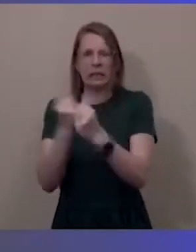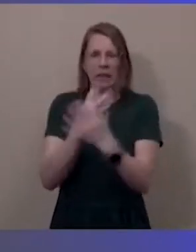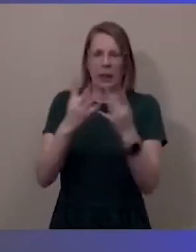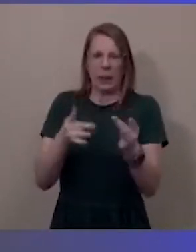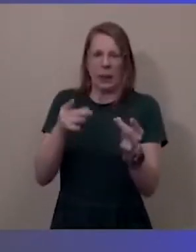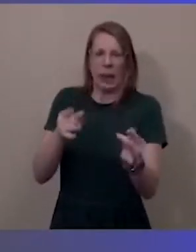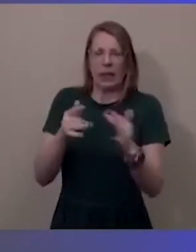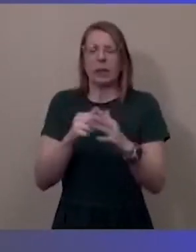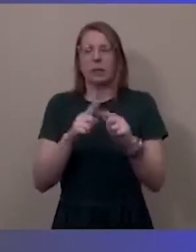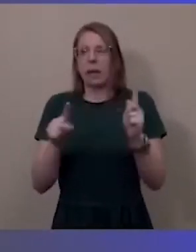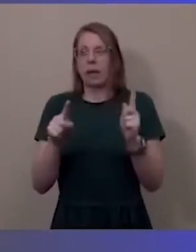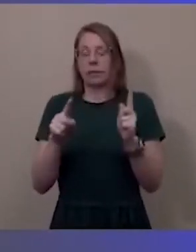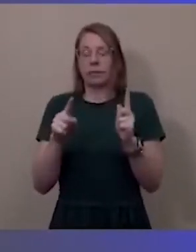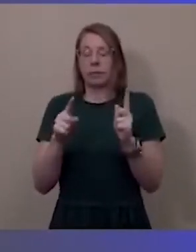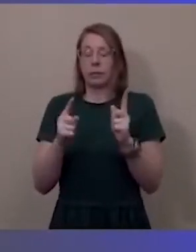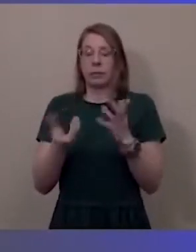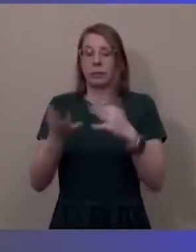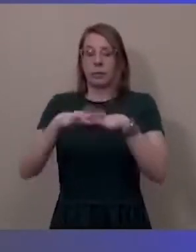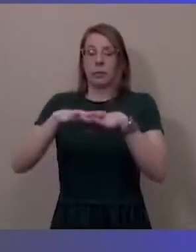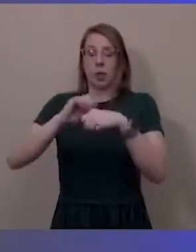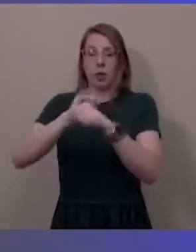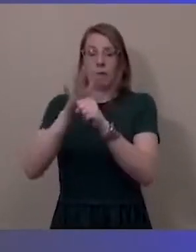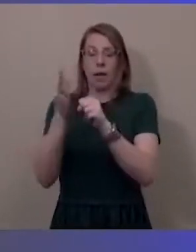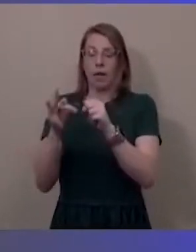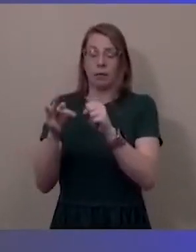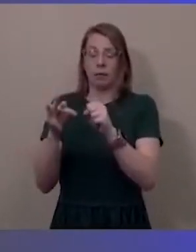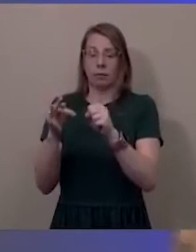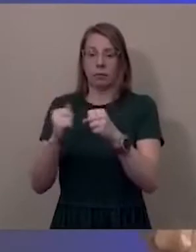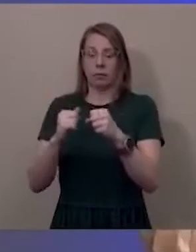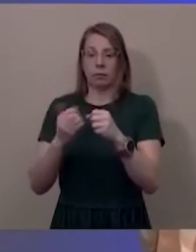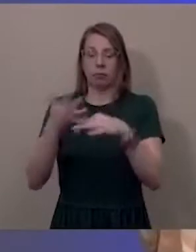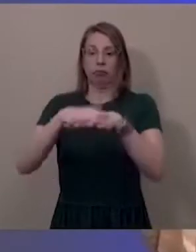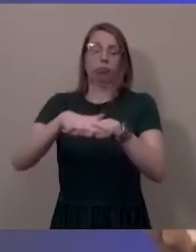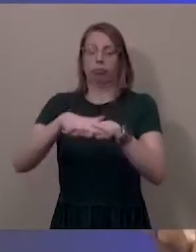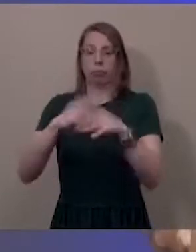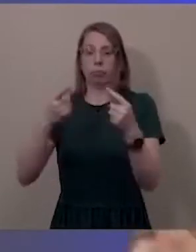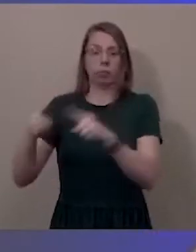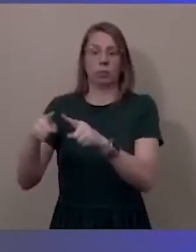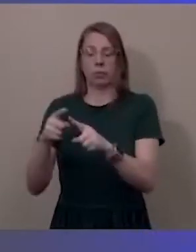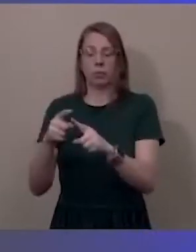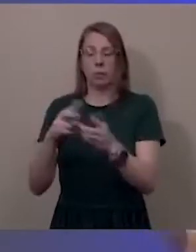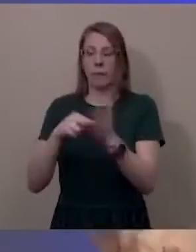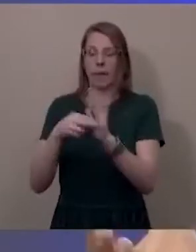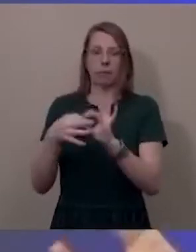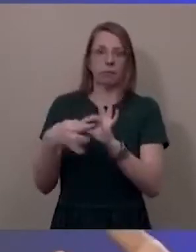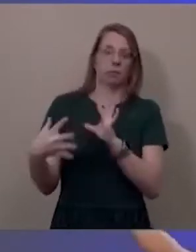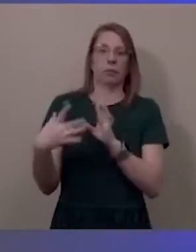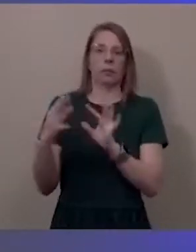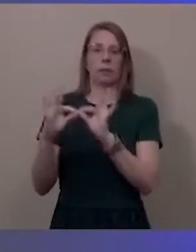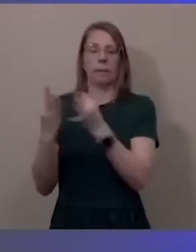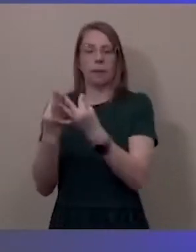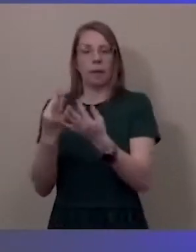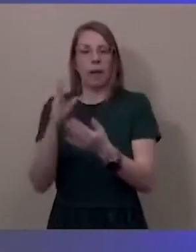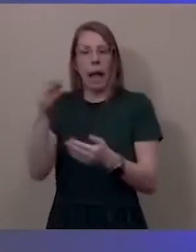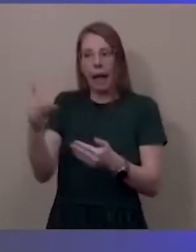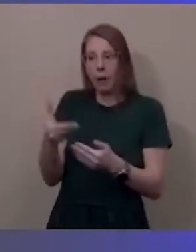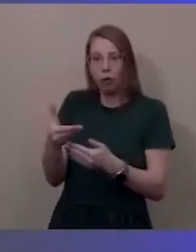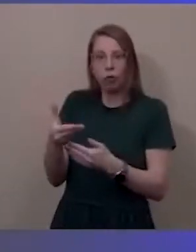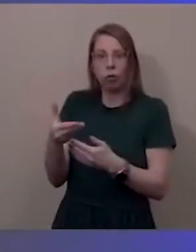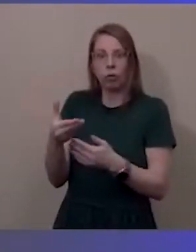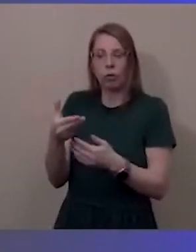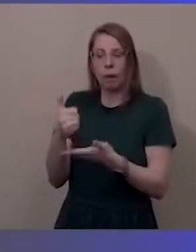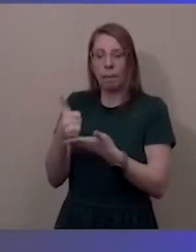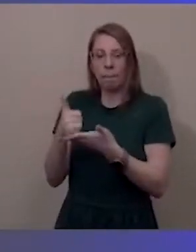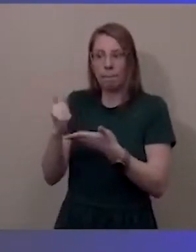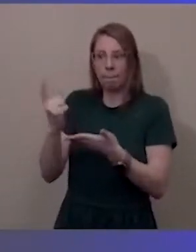this on top of that, cutting them off from family, or not being able to hire help to come into the house to help